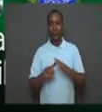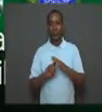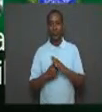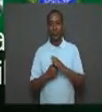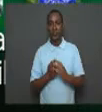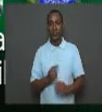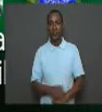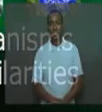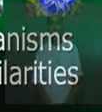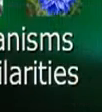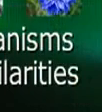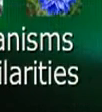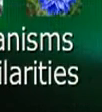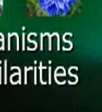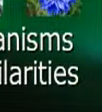Begin.